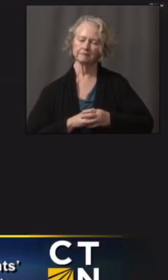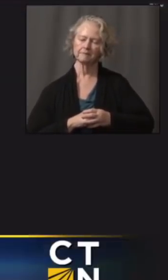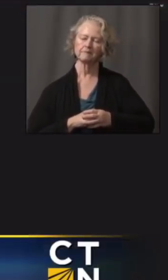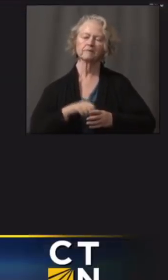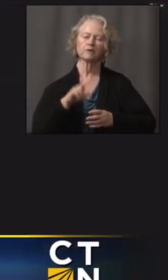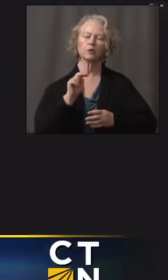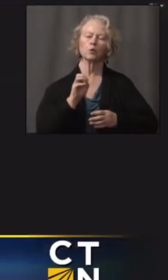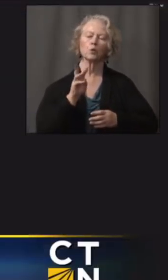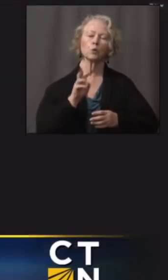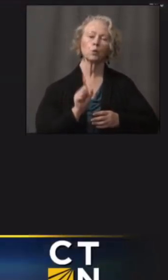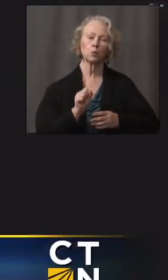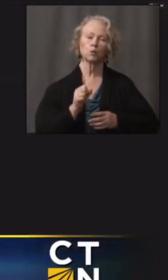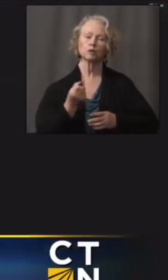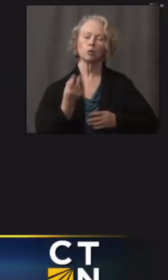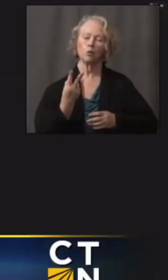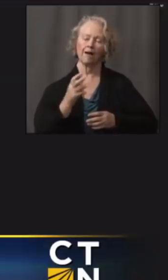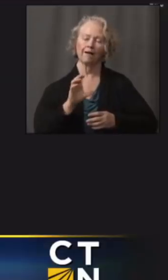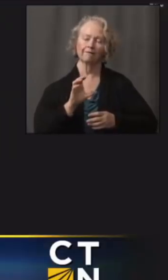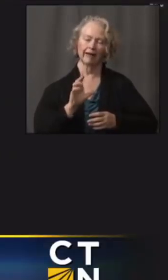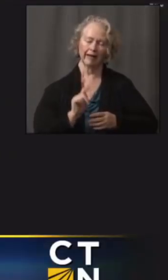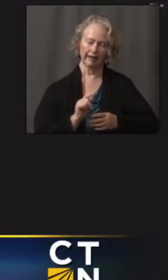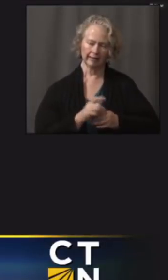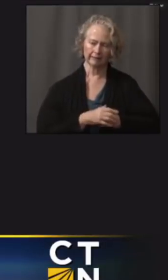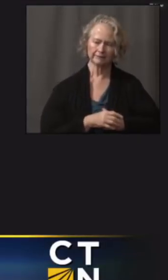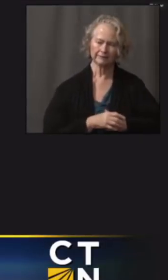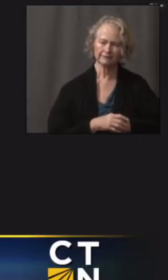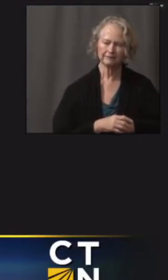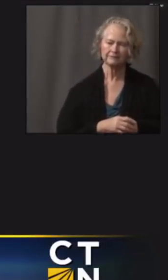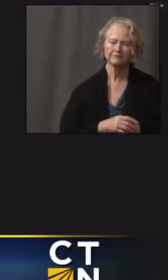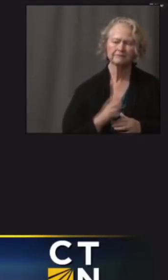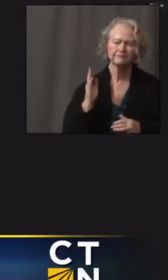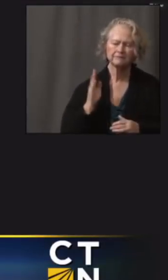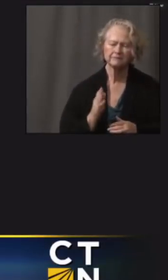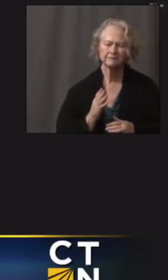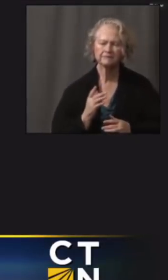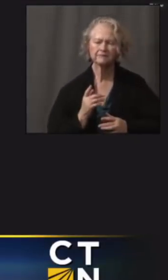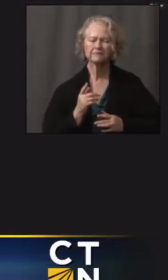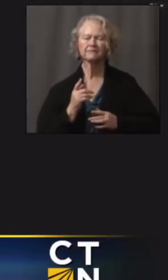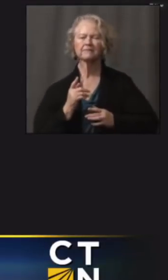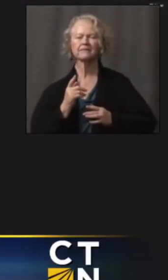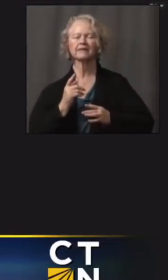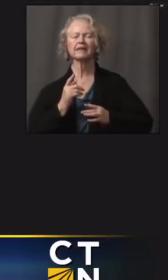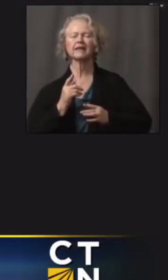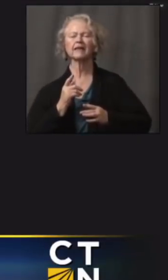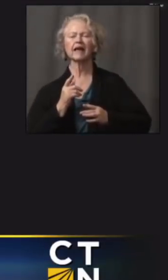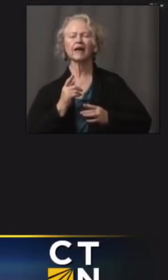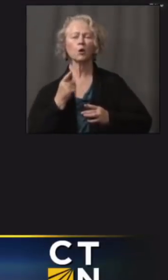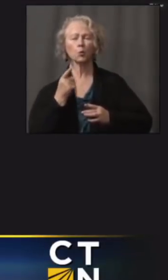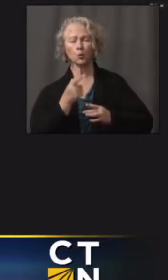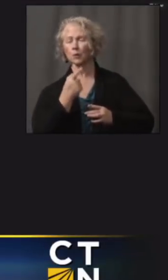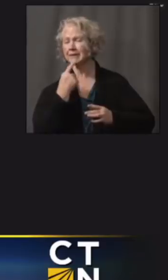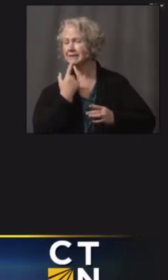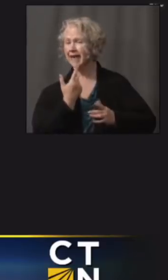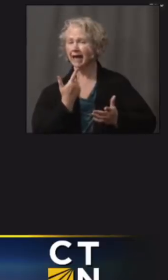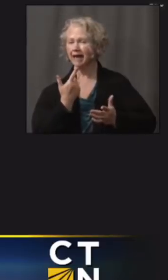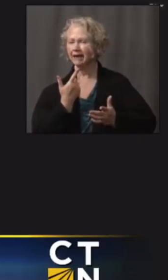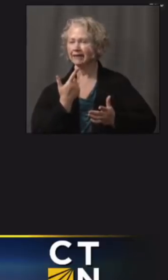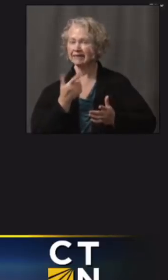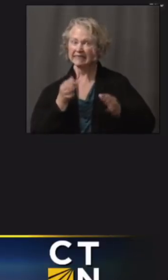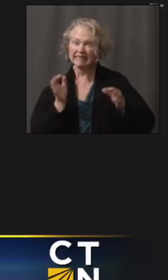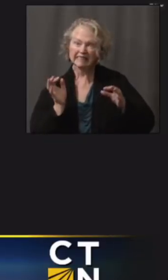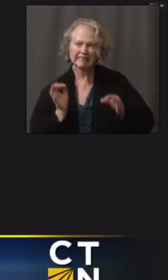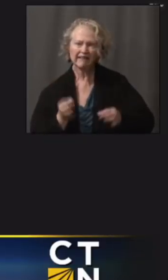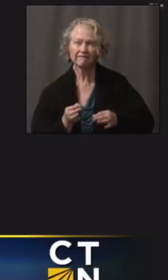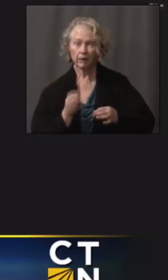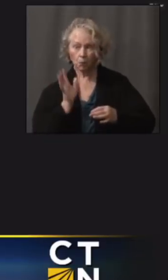News 12 Connecticut. Hi, Dr. Nunez-Smith. You mentioned that, it's not inevitable that we have a